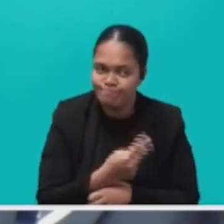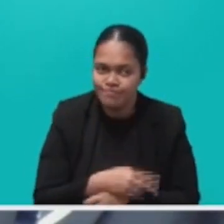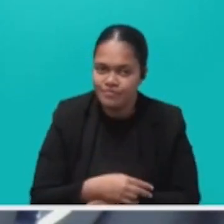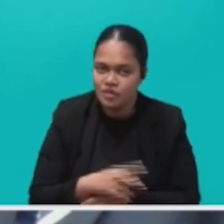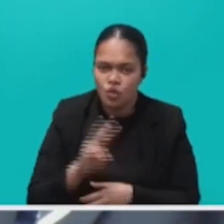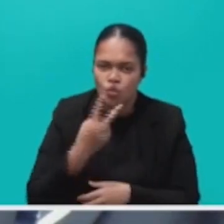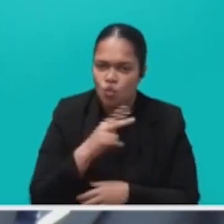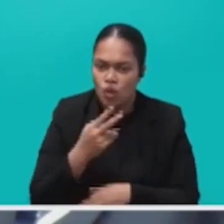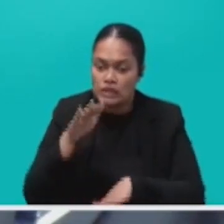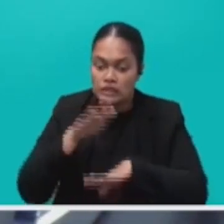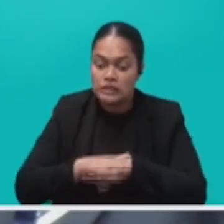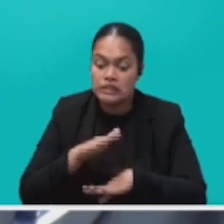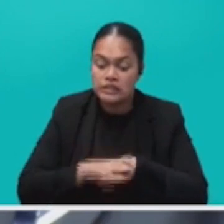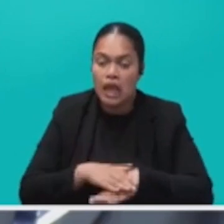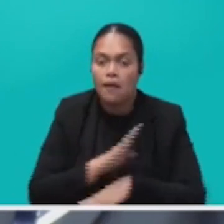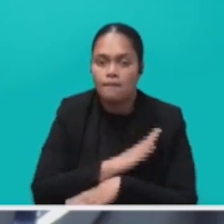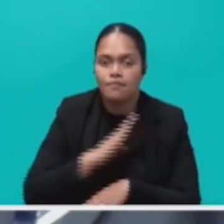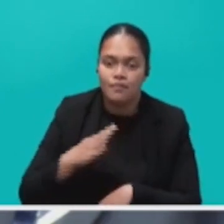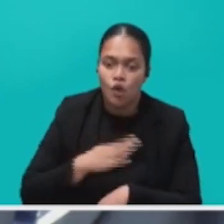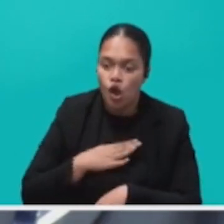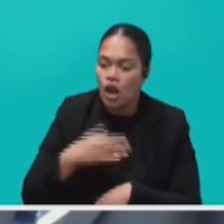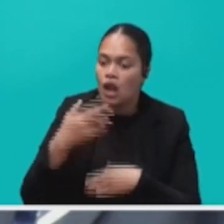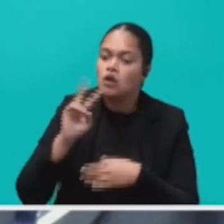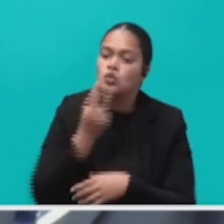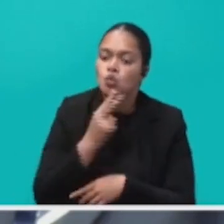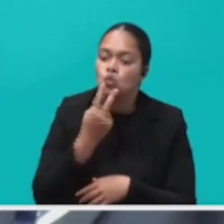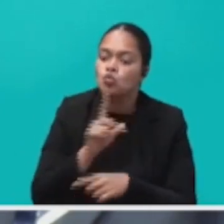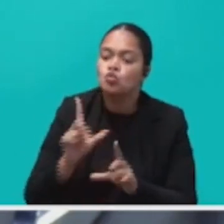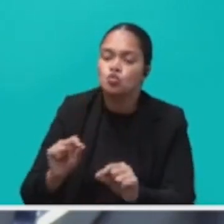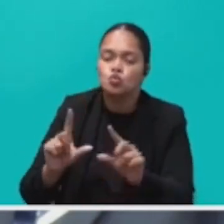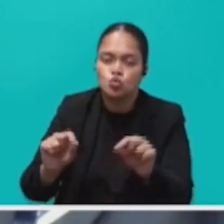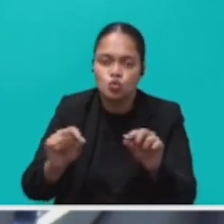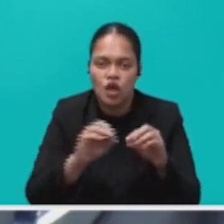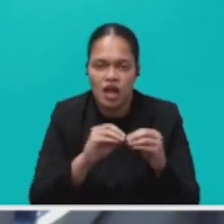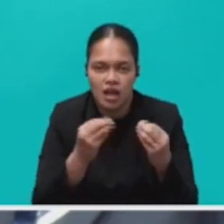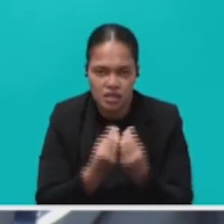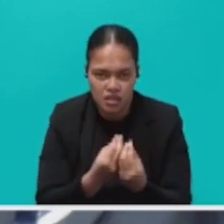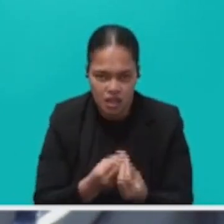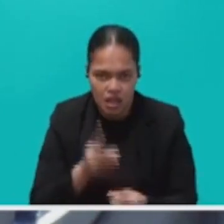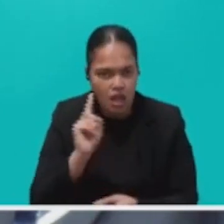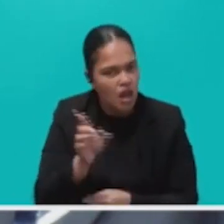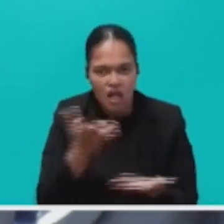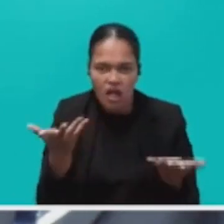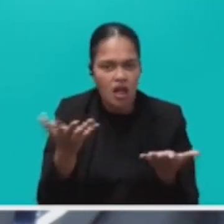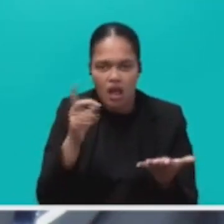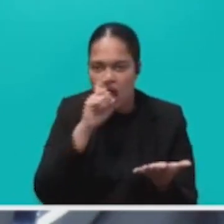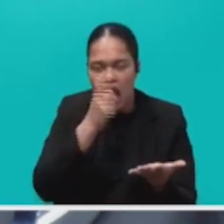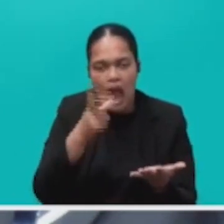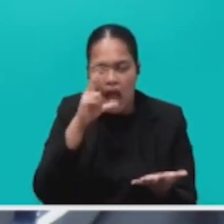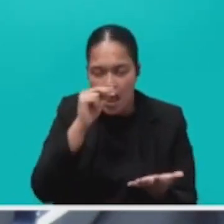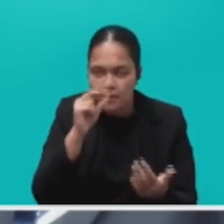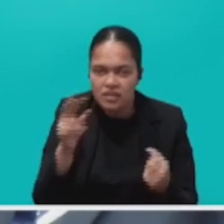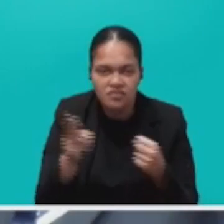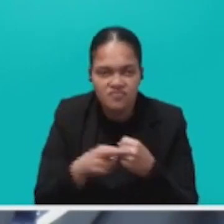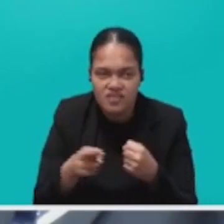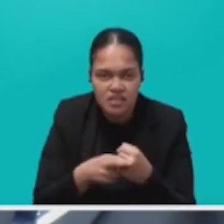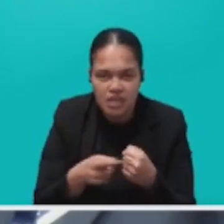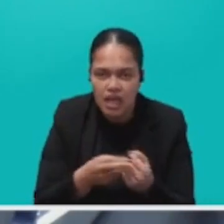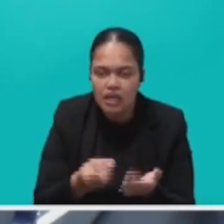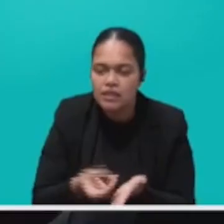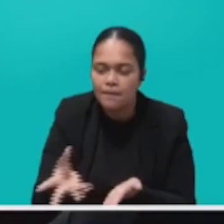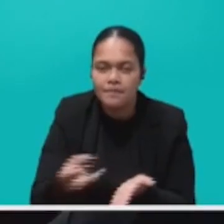Crooks sitting on the board, crooks running the organization. And they were not able to fix and spend